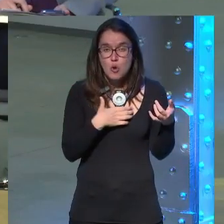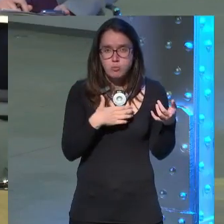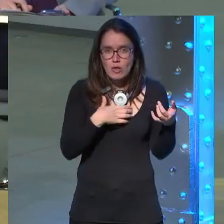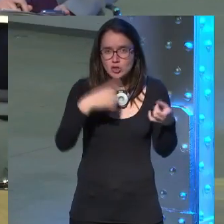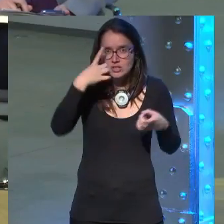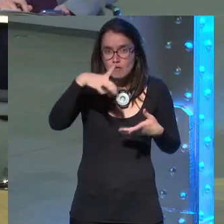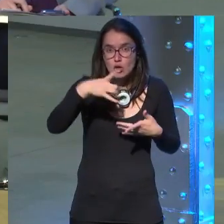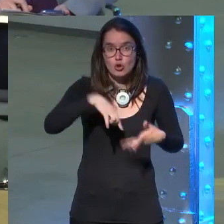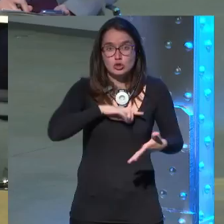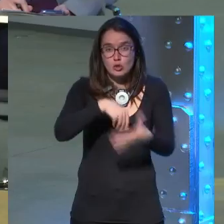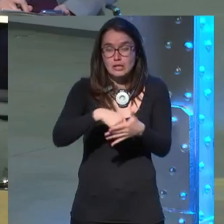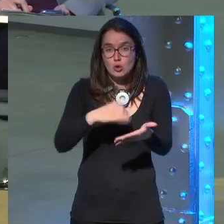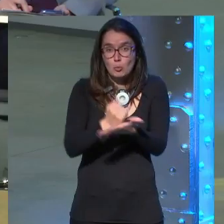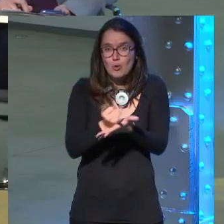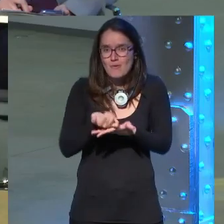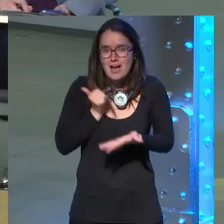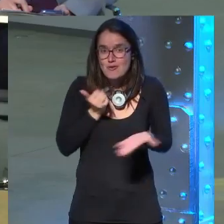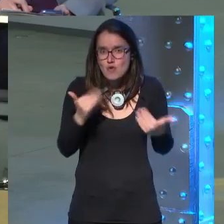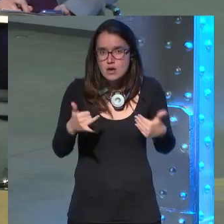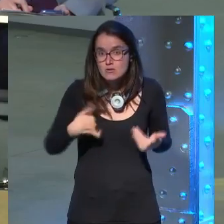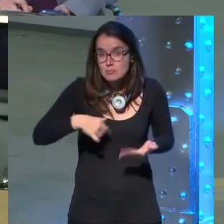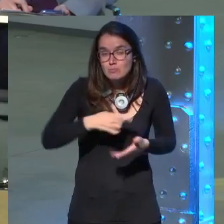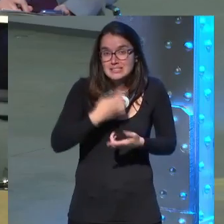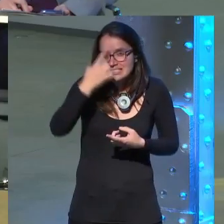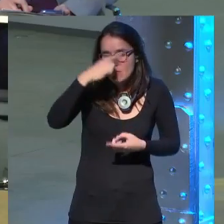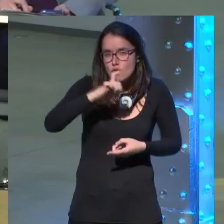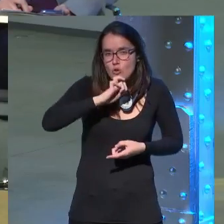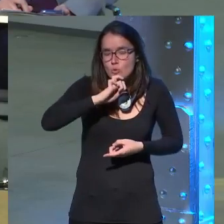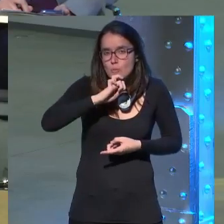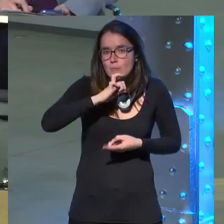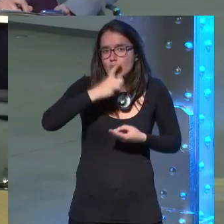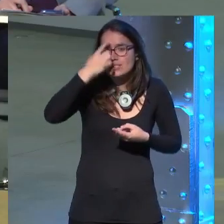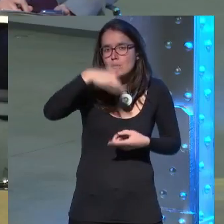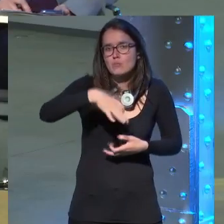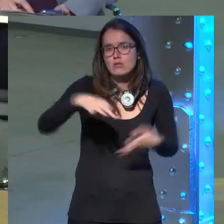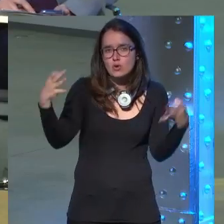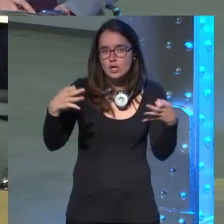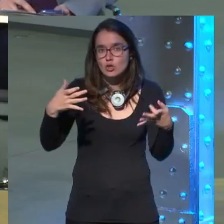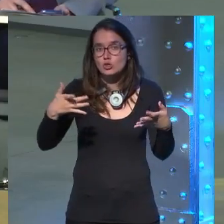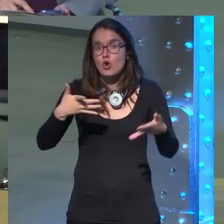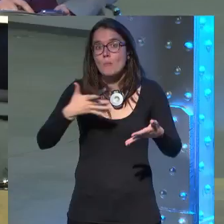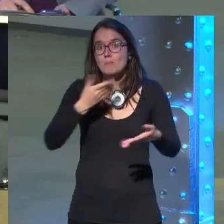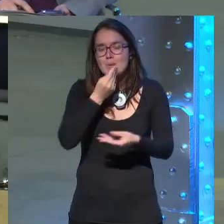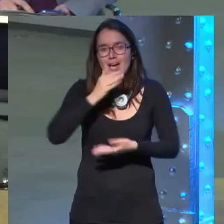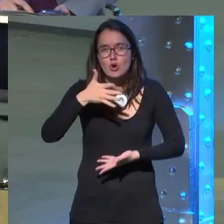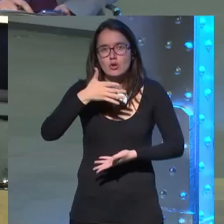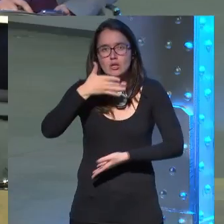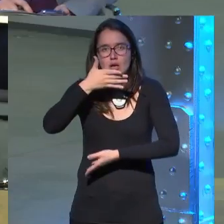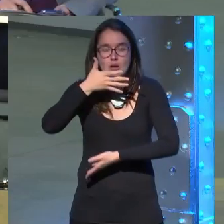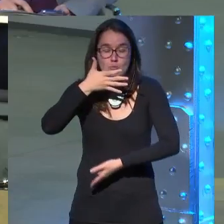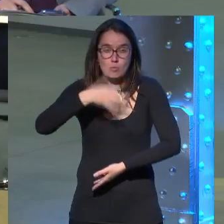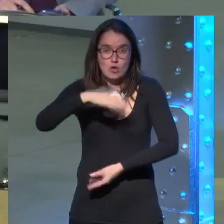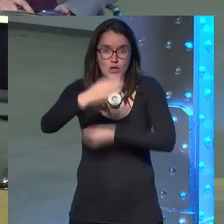simulation, but what can I know about this simulation? So the best that we can do is to know about the simulation